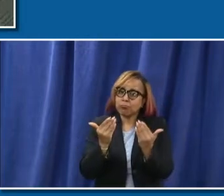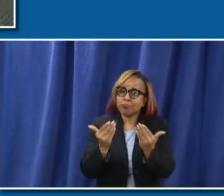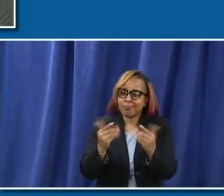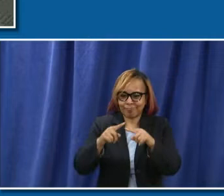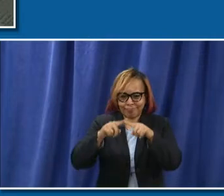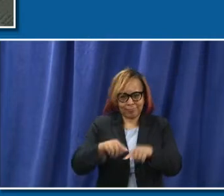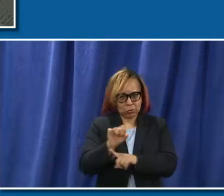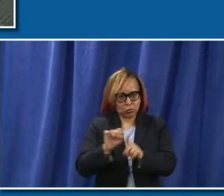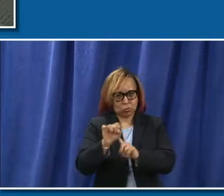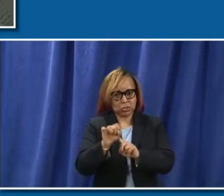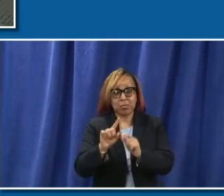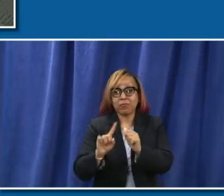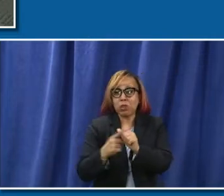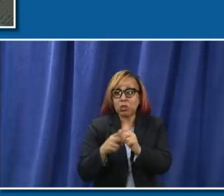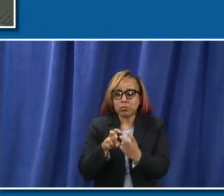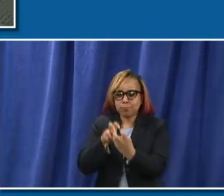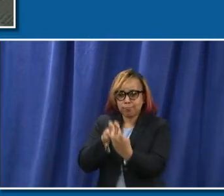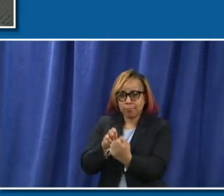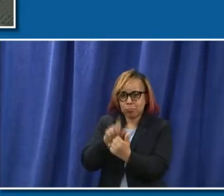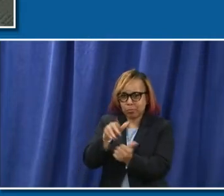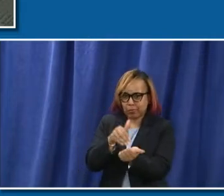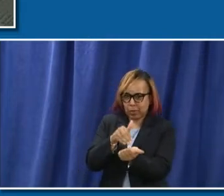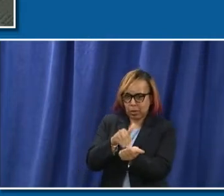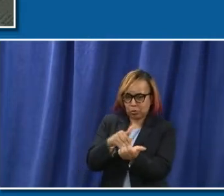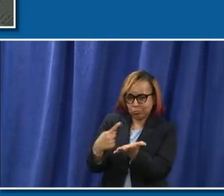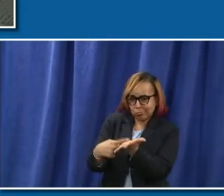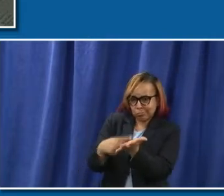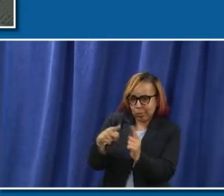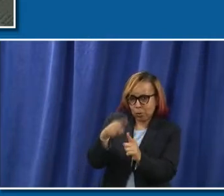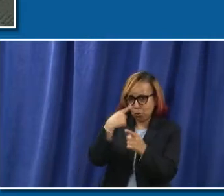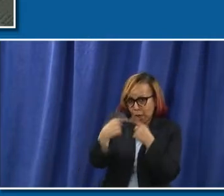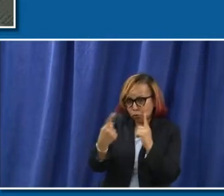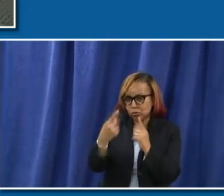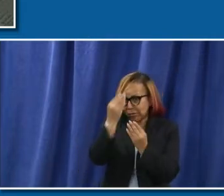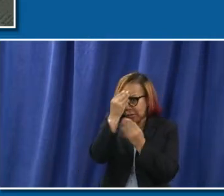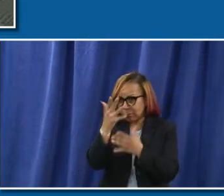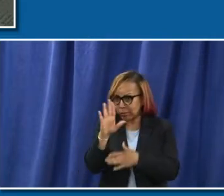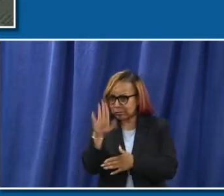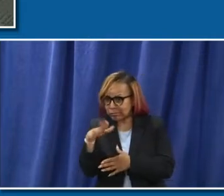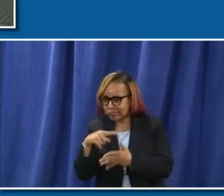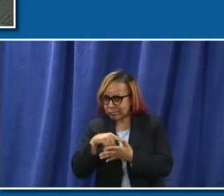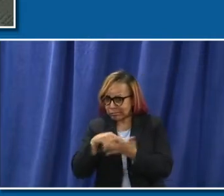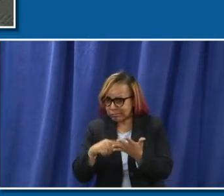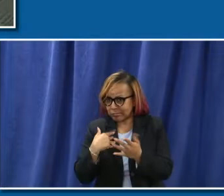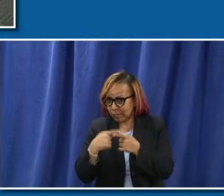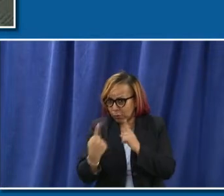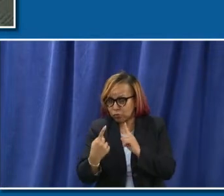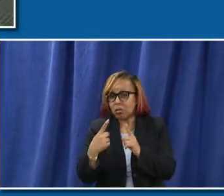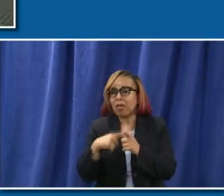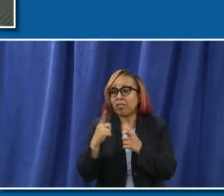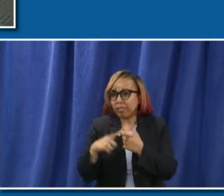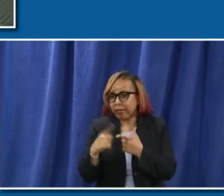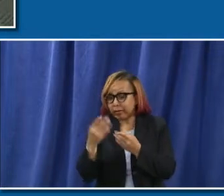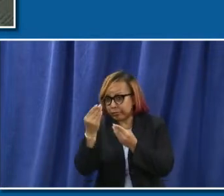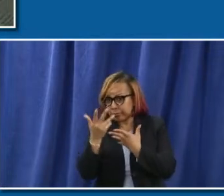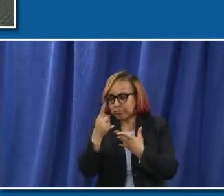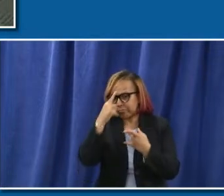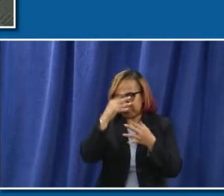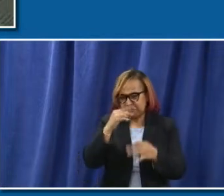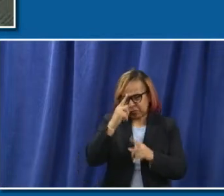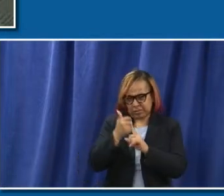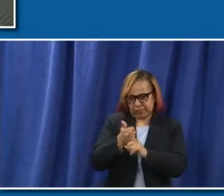certain circumstances, but you should talk to your provider about that allergy, that you let them know that you've had that allergy, and then make the best decision for